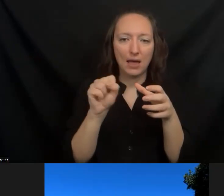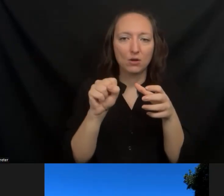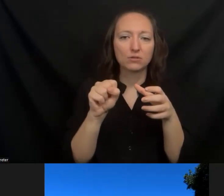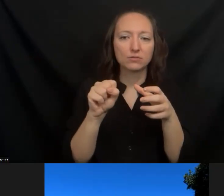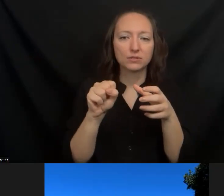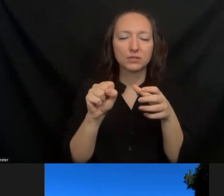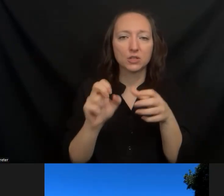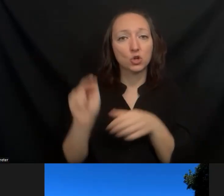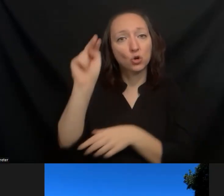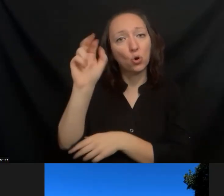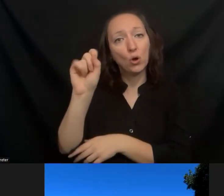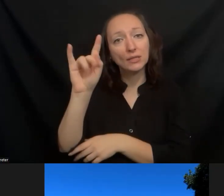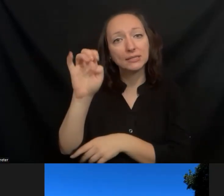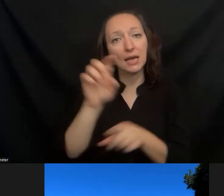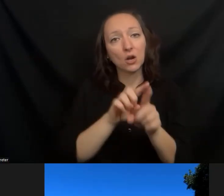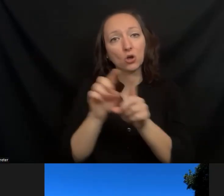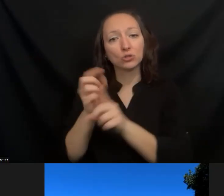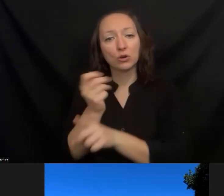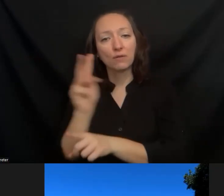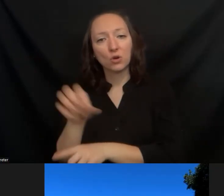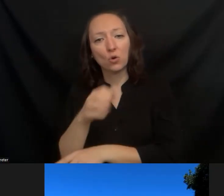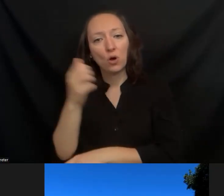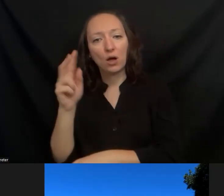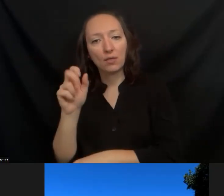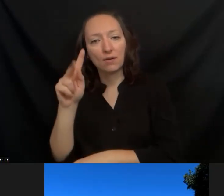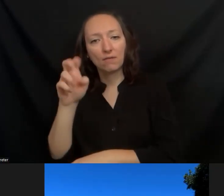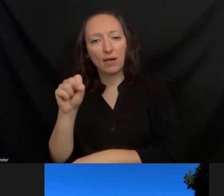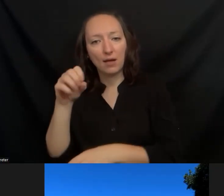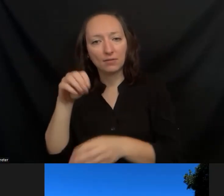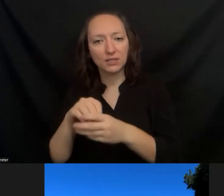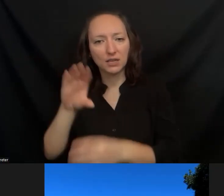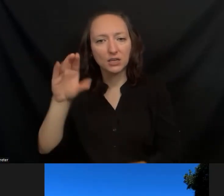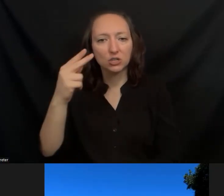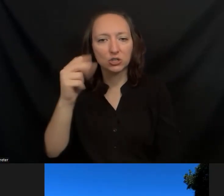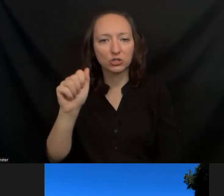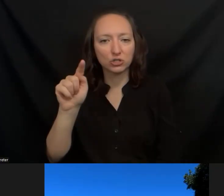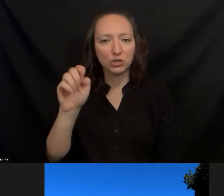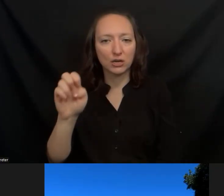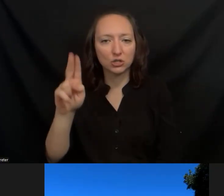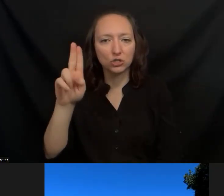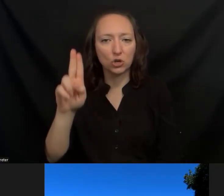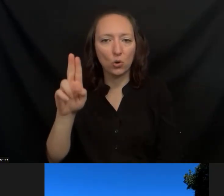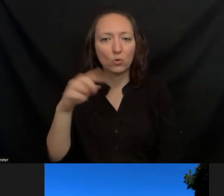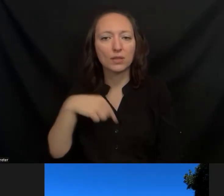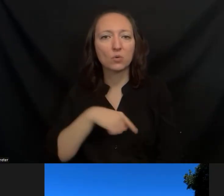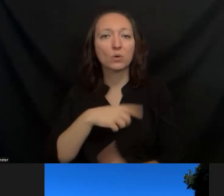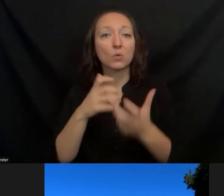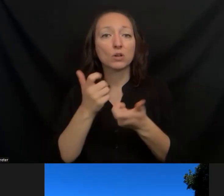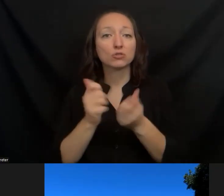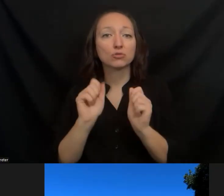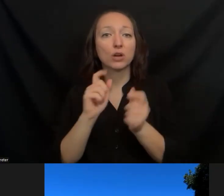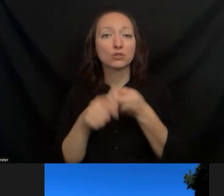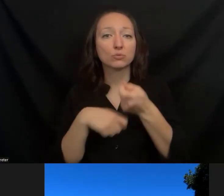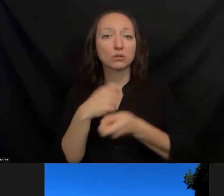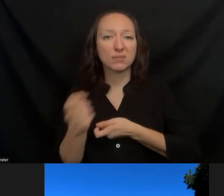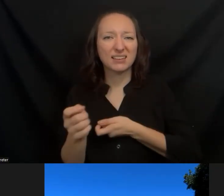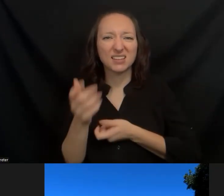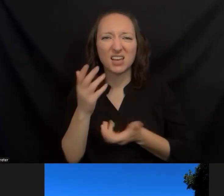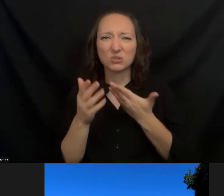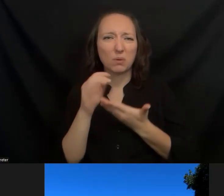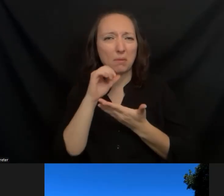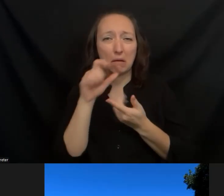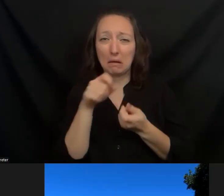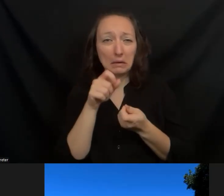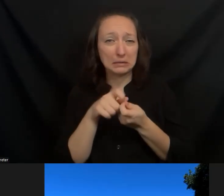well as a few other valves nearby in Chateau that we're going to also try to replace. So not probably not exactly